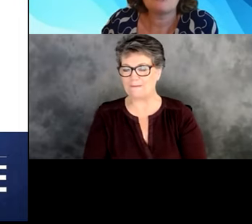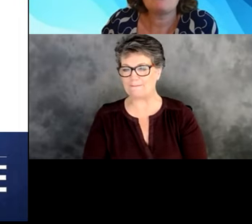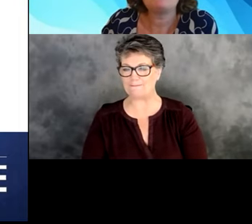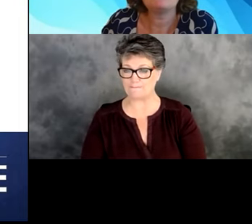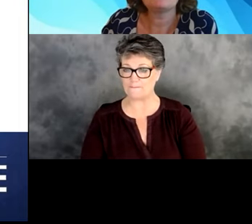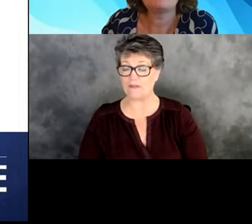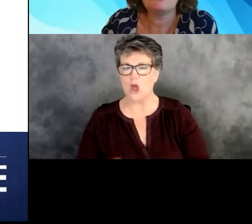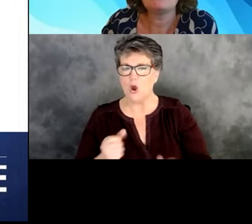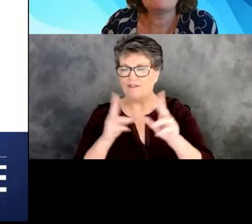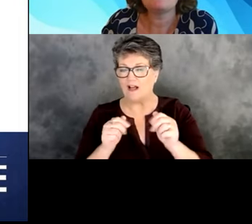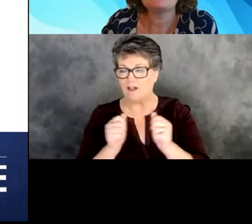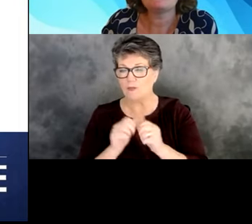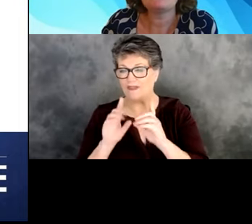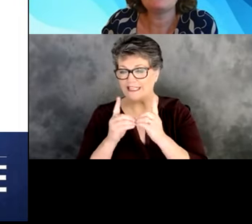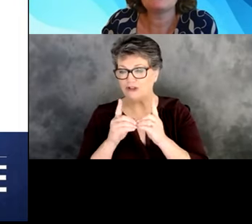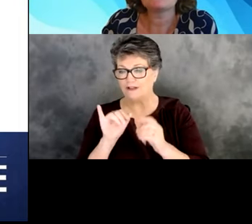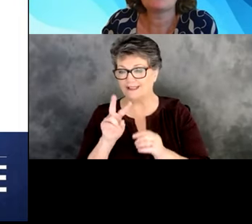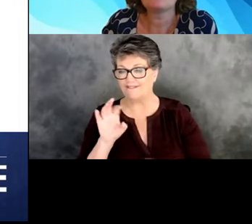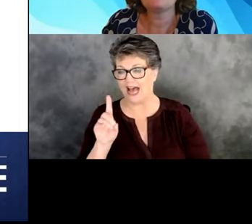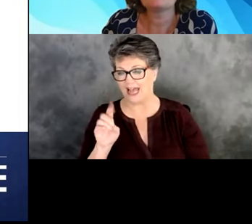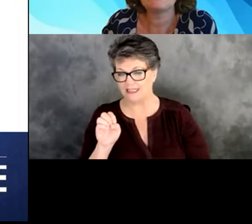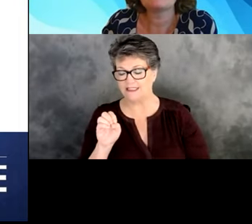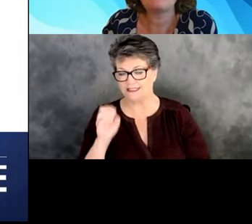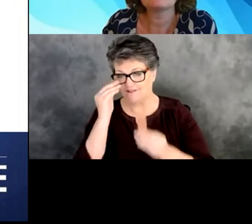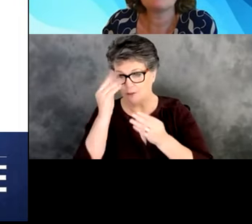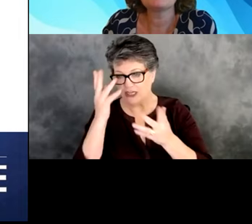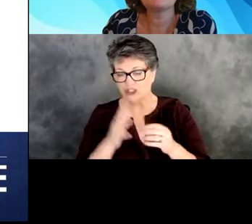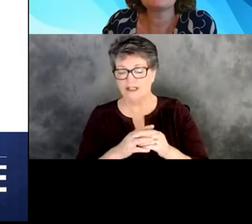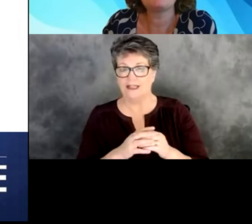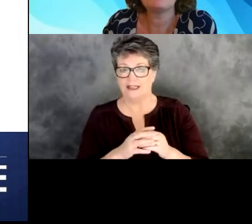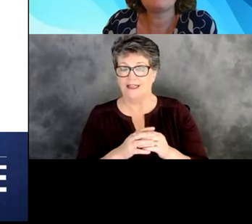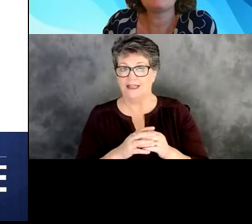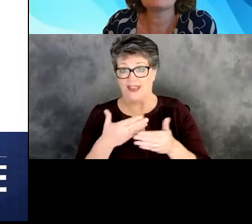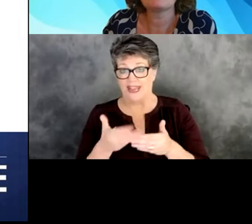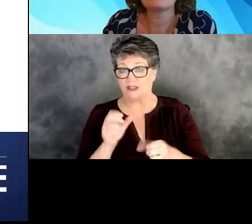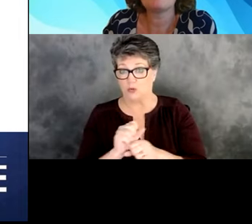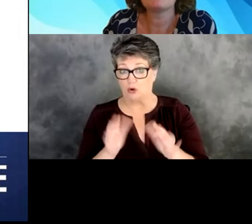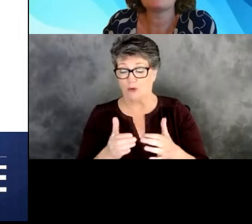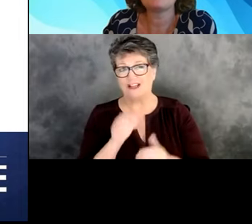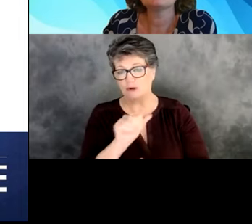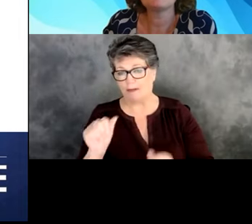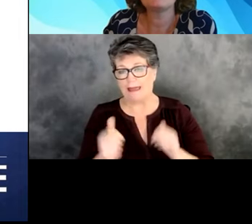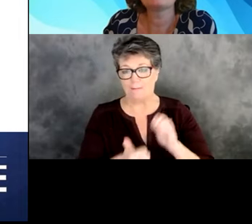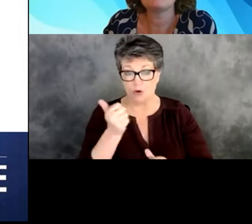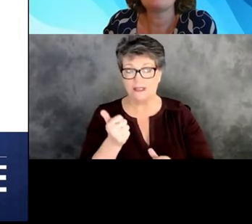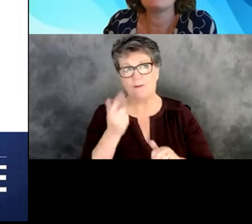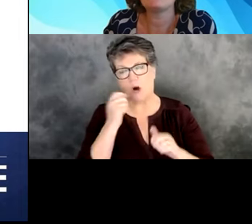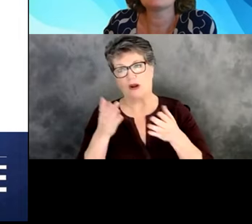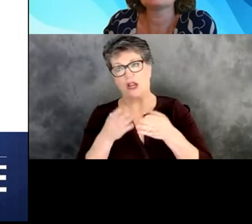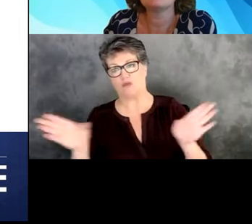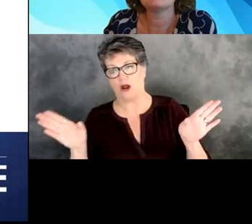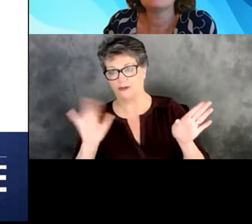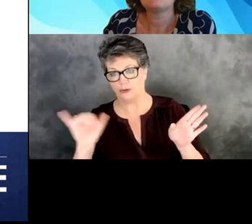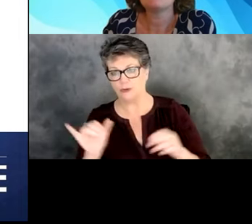So we'll follow up with digital divide information, including the next work group, which again, I think has mostly been AAA, but we've been talking about broadening it. So we can follow up on